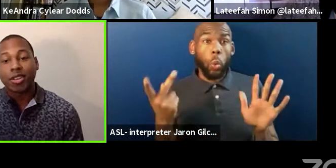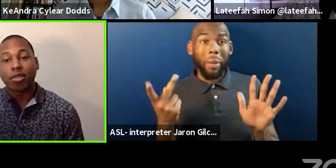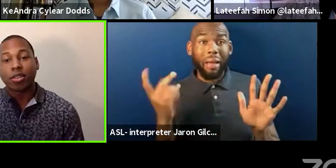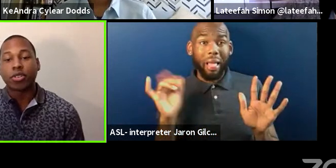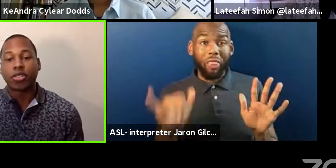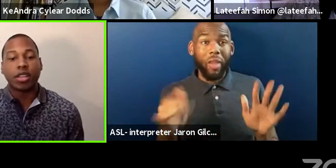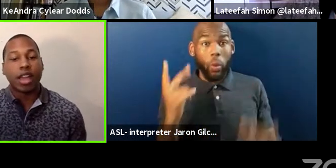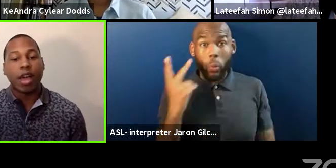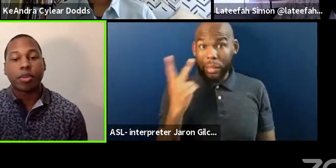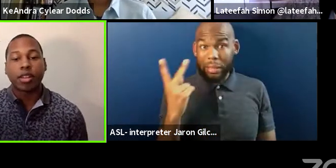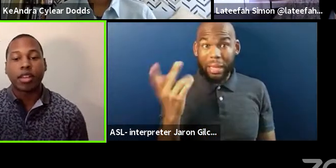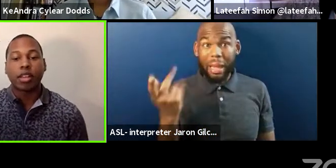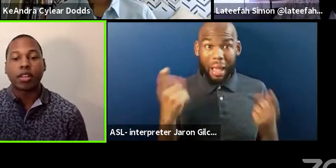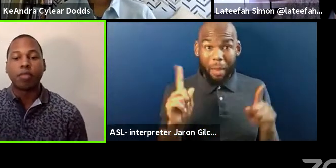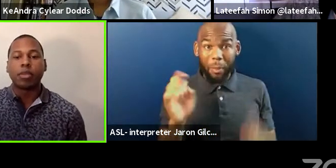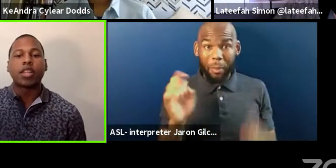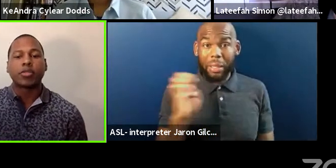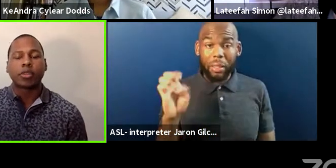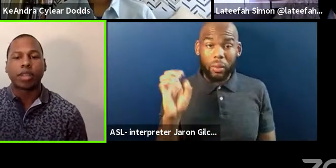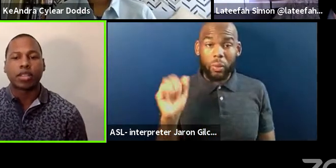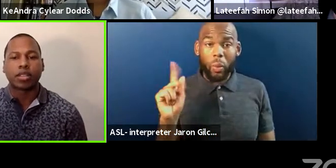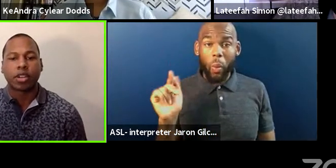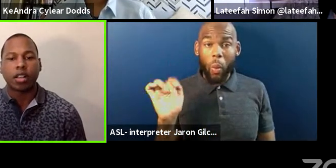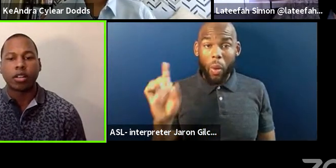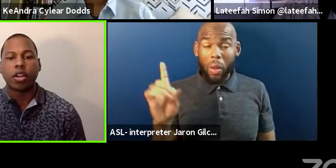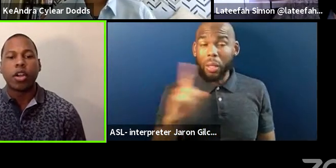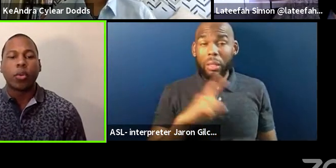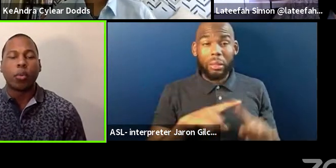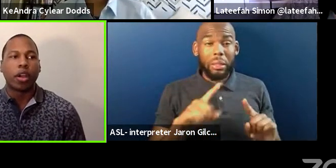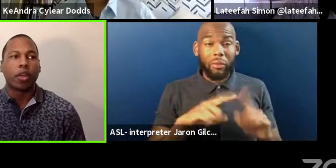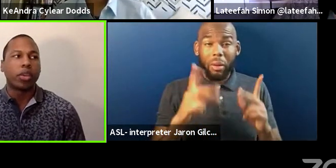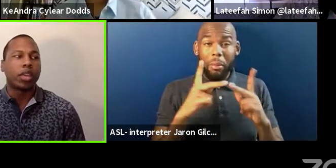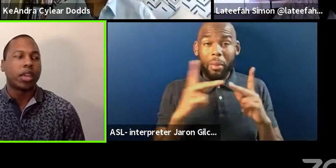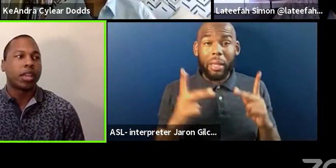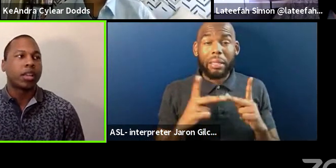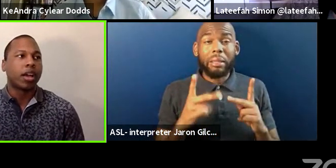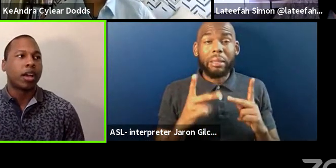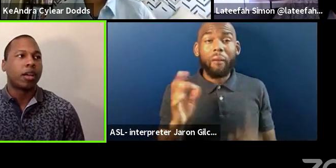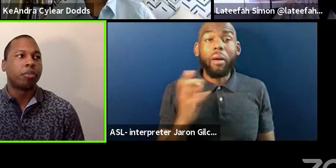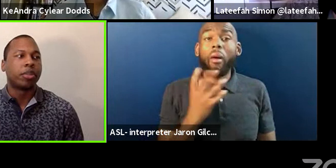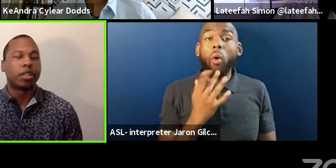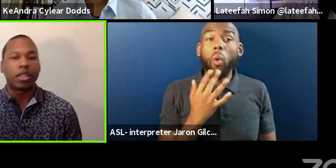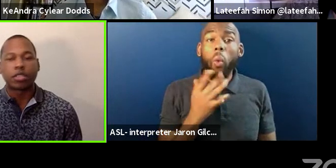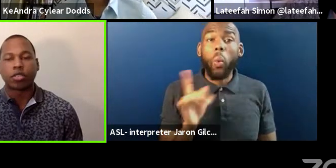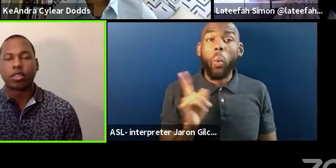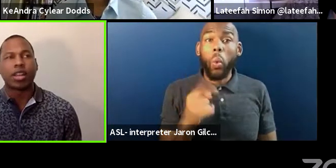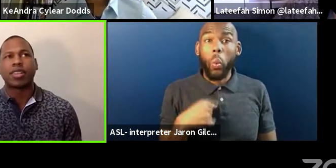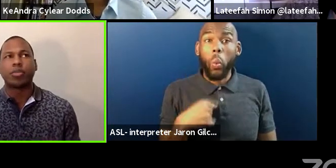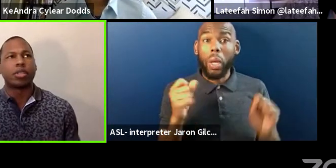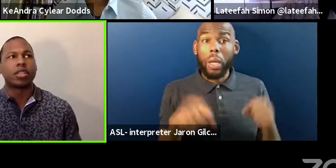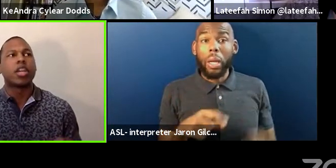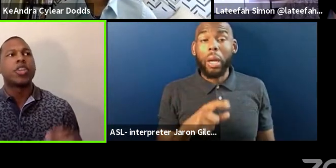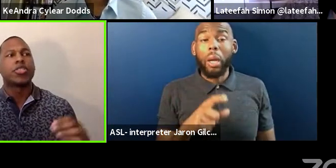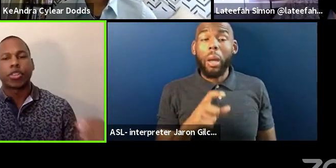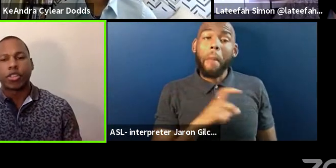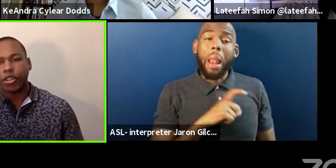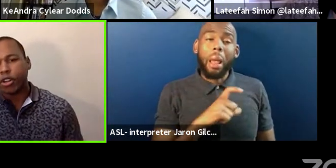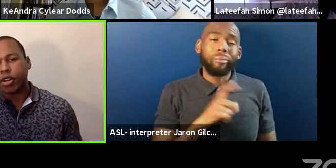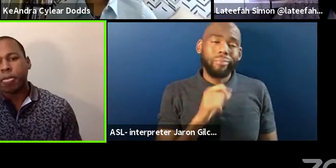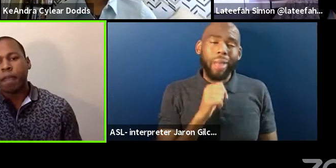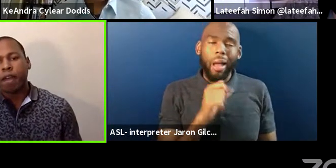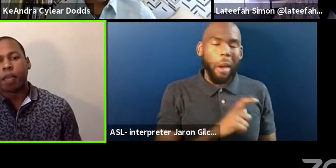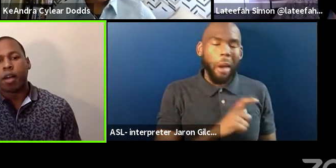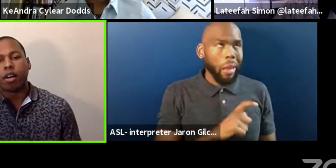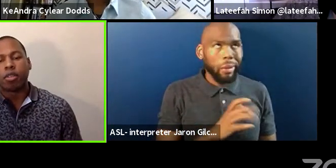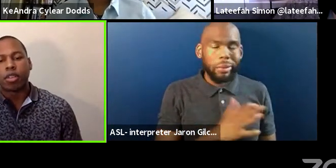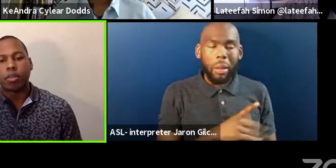happen in East Oakland. We're seeing it happen in many different places of color where we can police, or not even police,